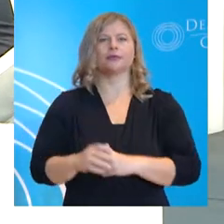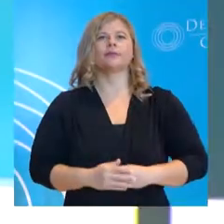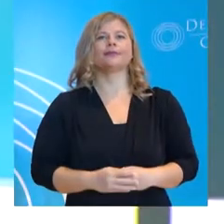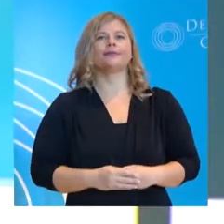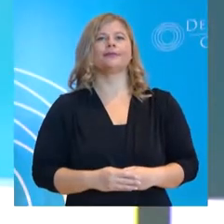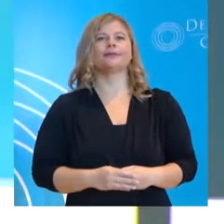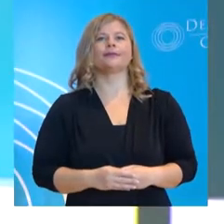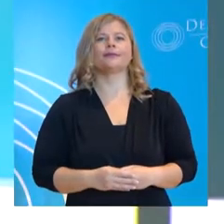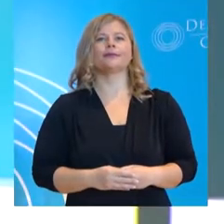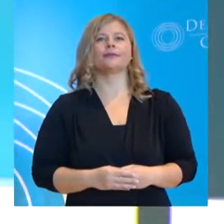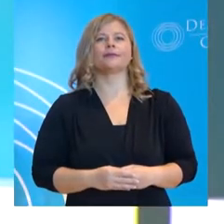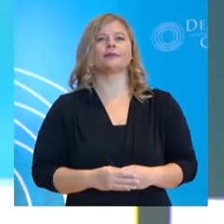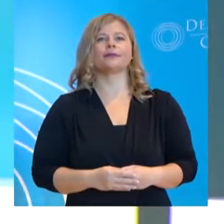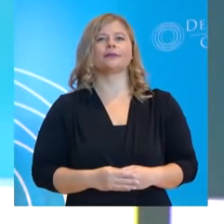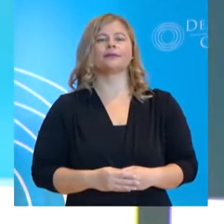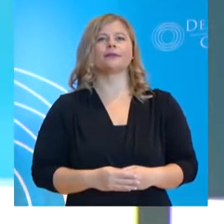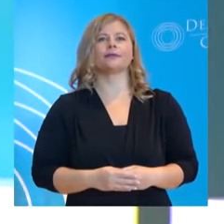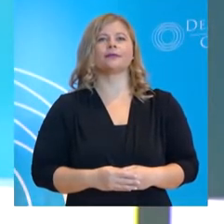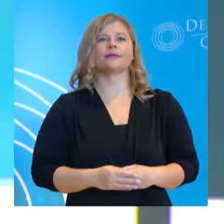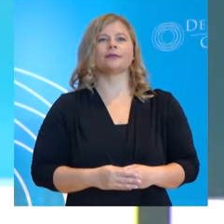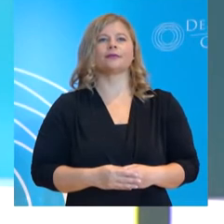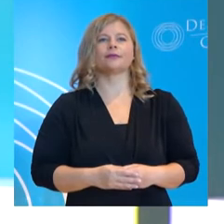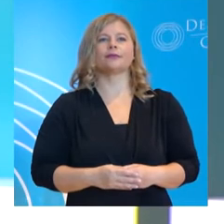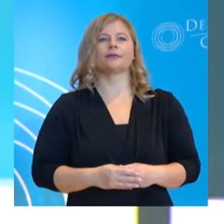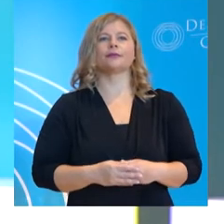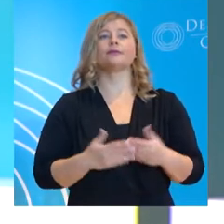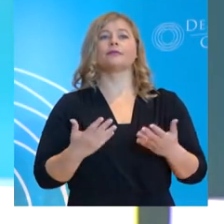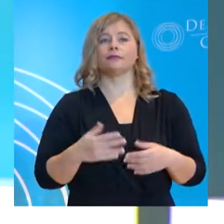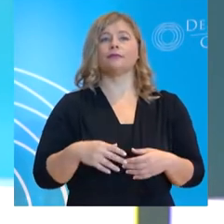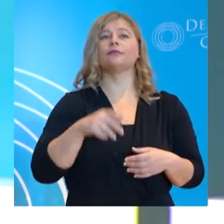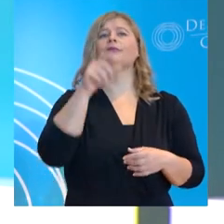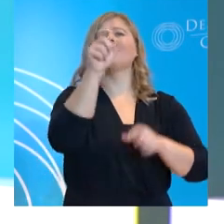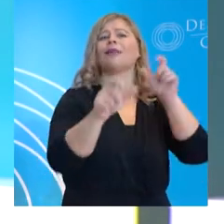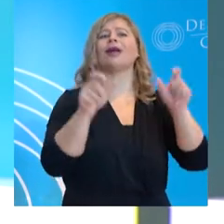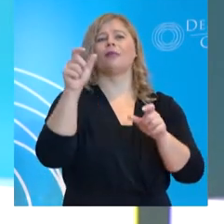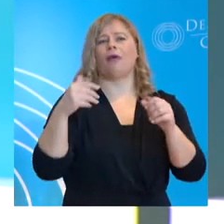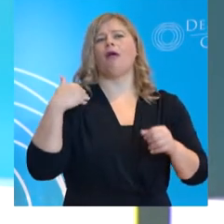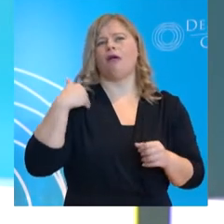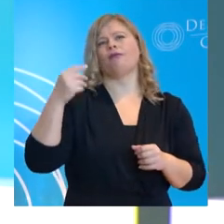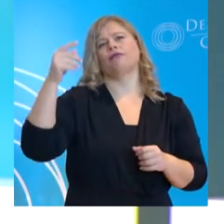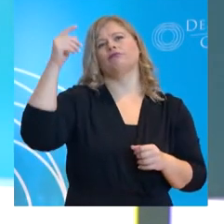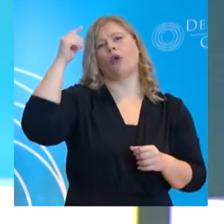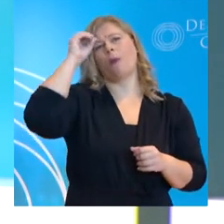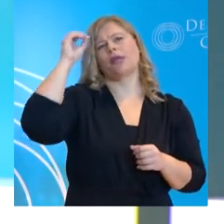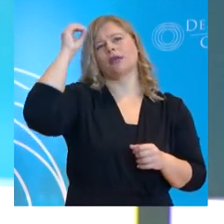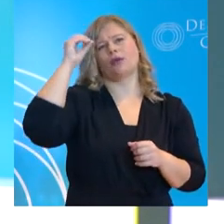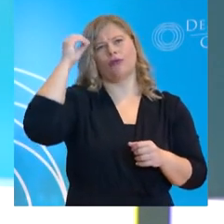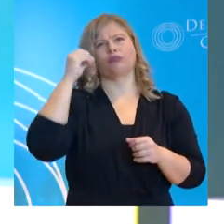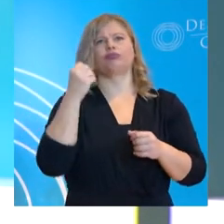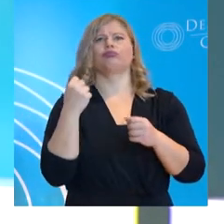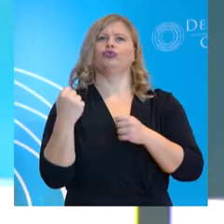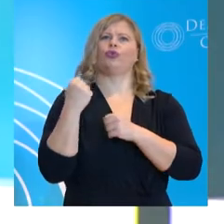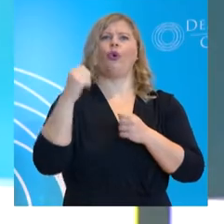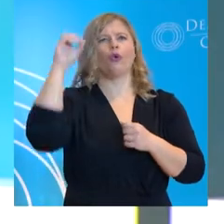is probably slightly stronger, but it also signifies the importance that France assigns to the broader region